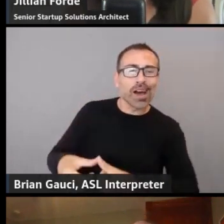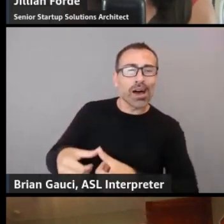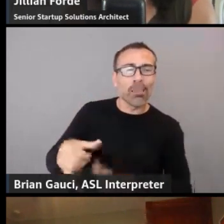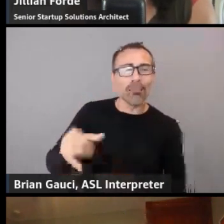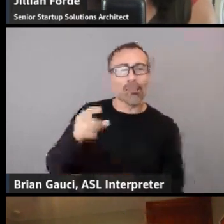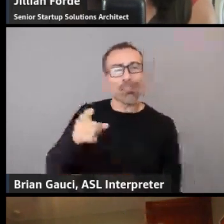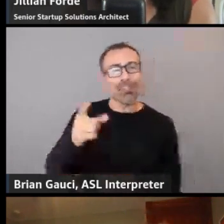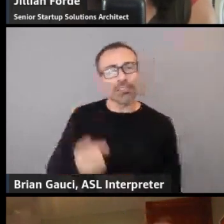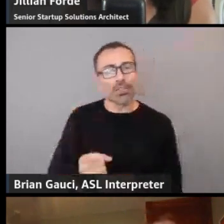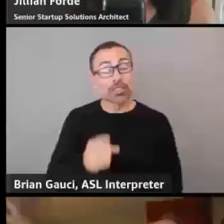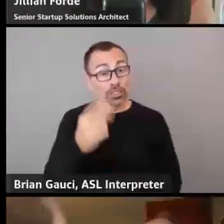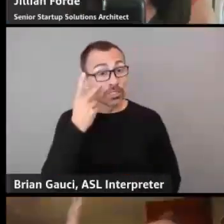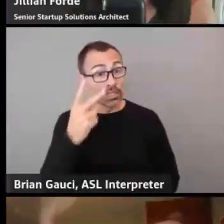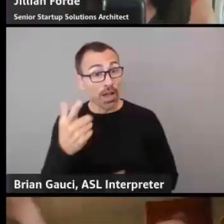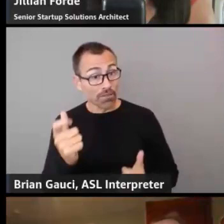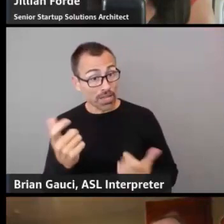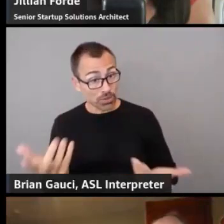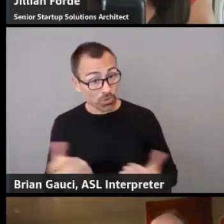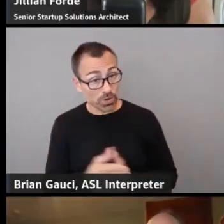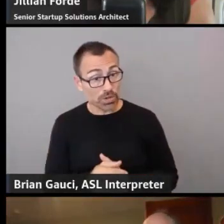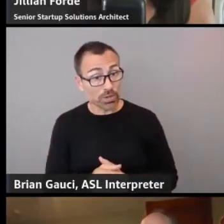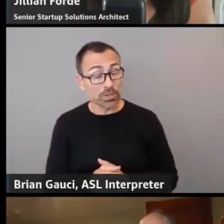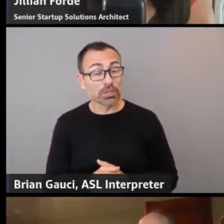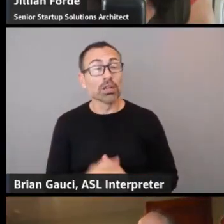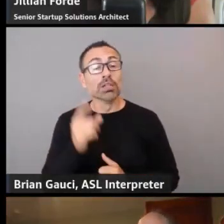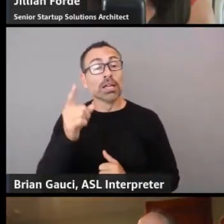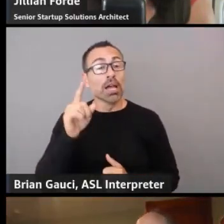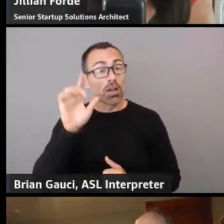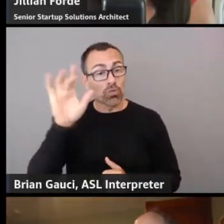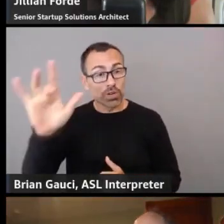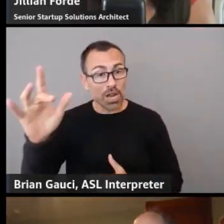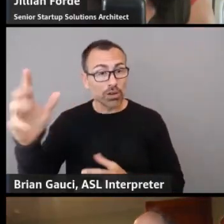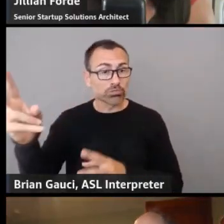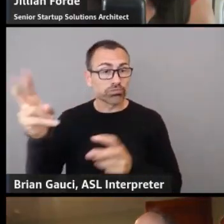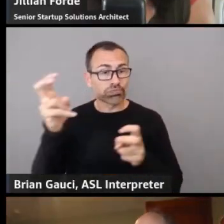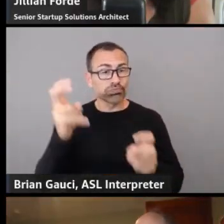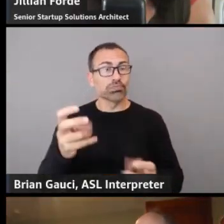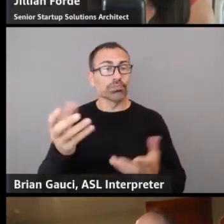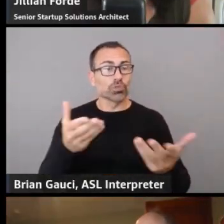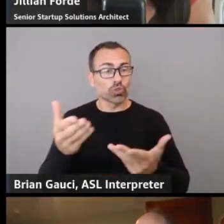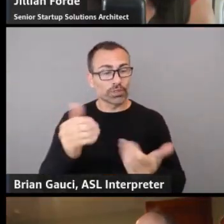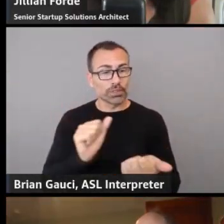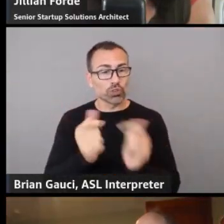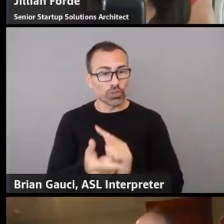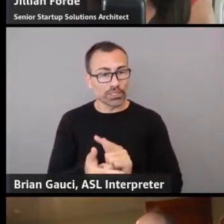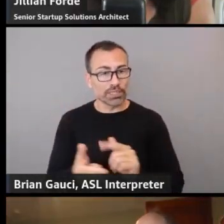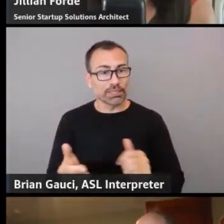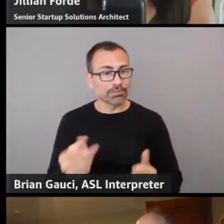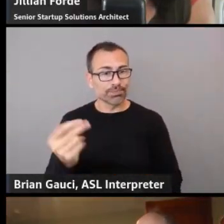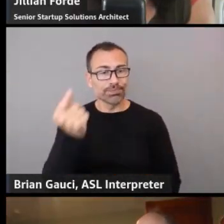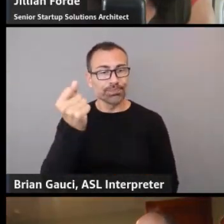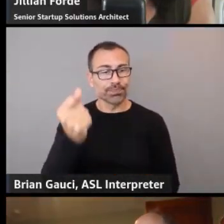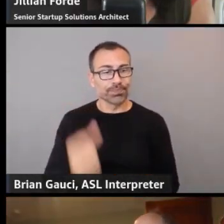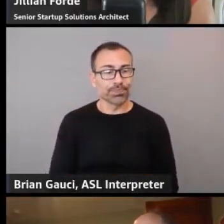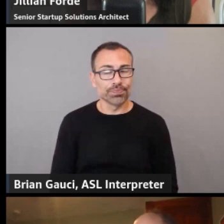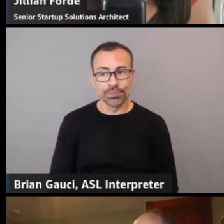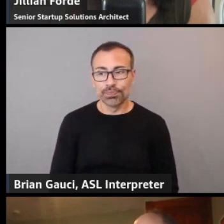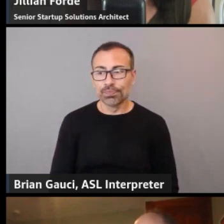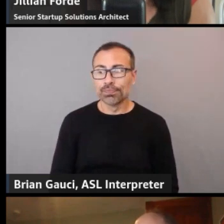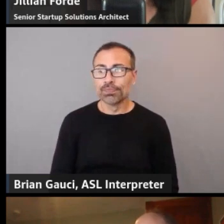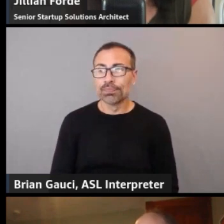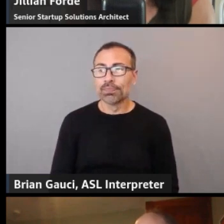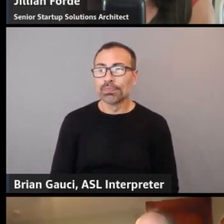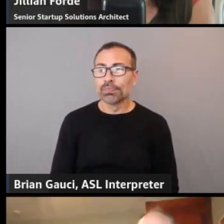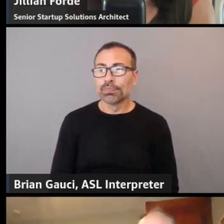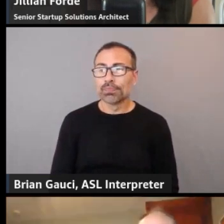so ABAP system reached out, consumed the service, did the translation, and did it right before our eyes.